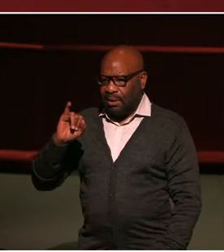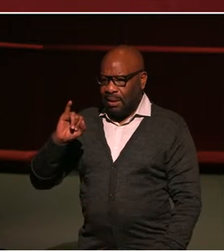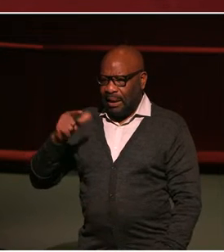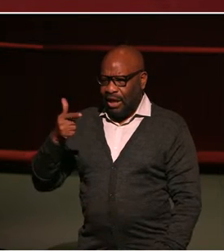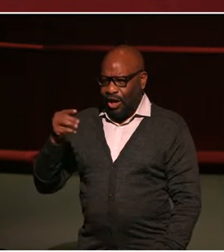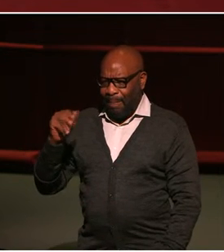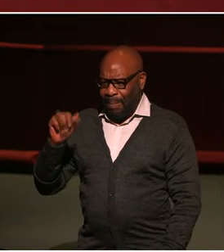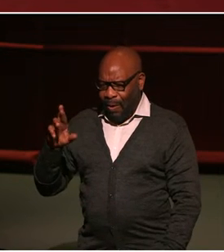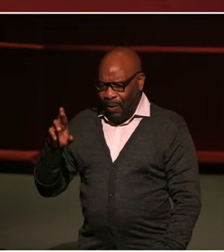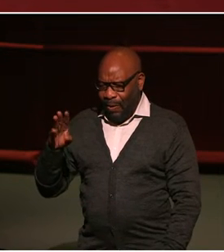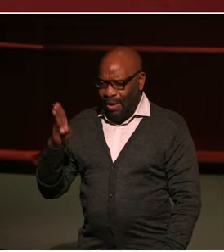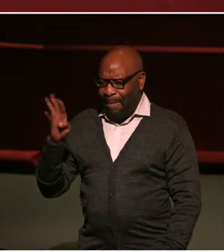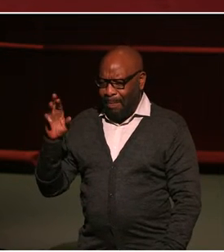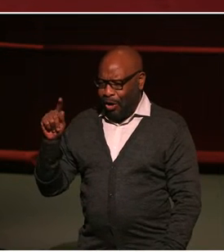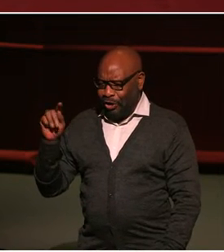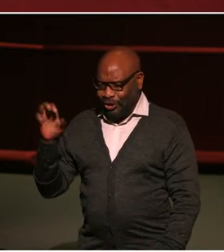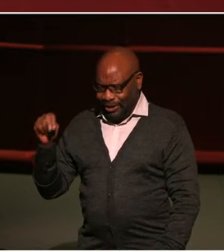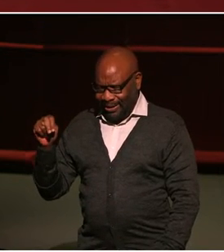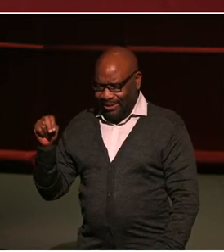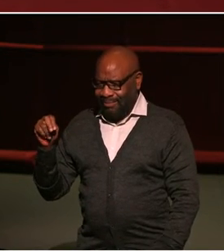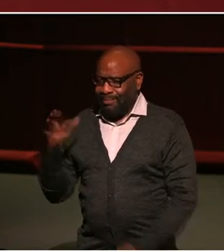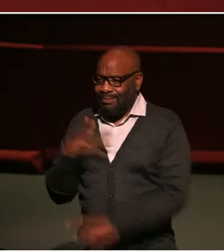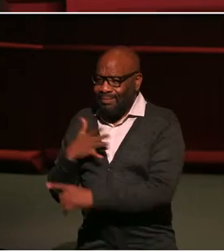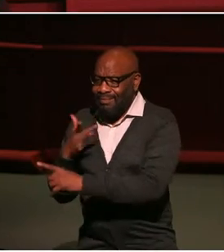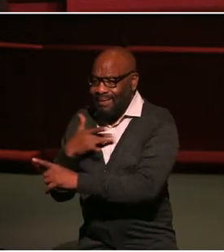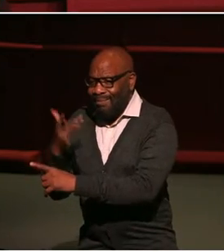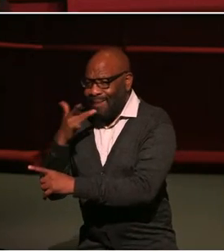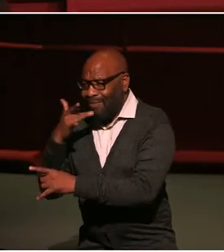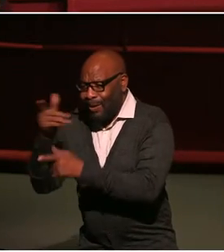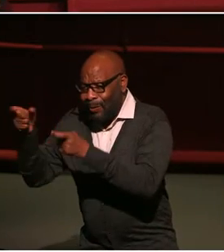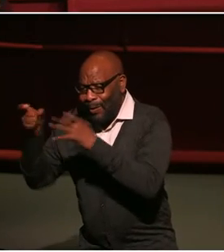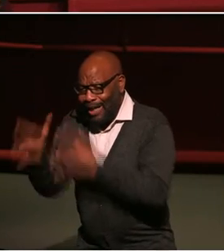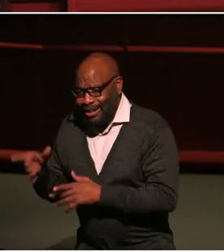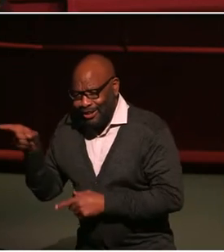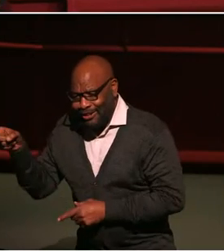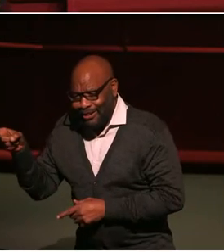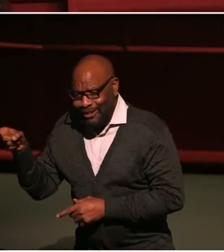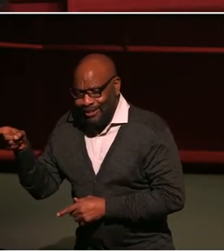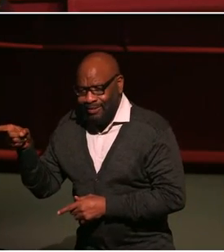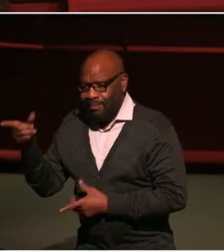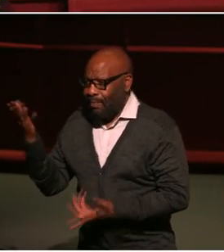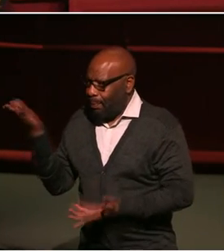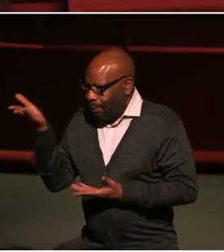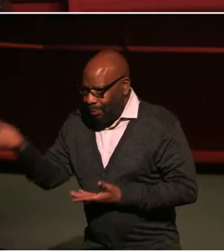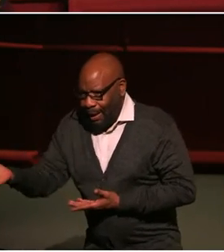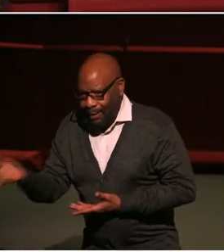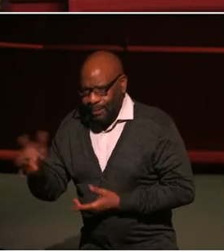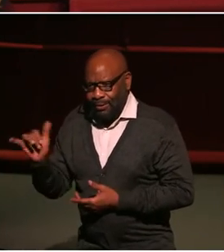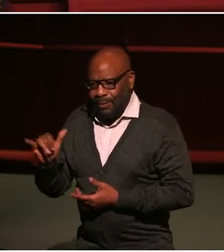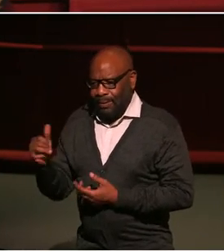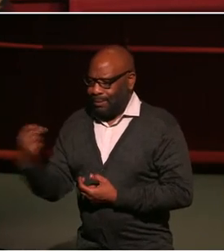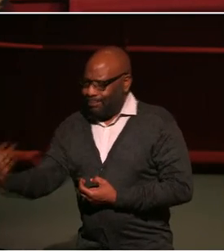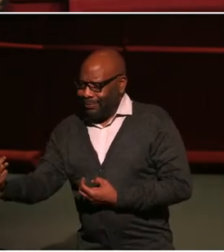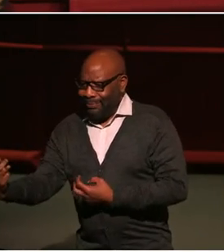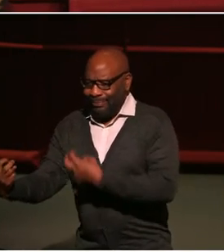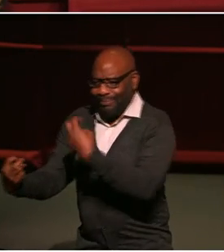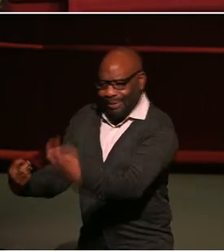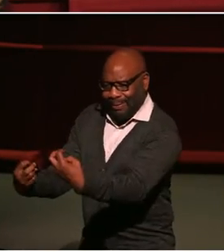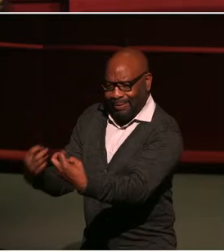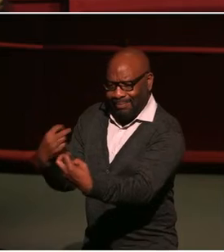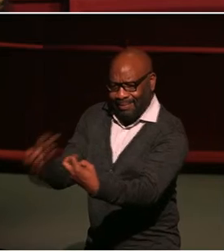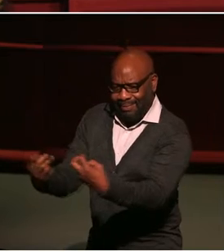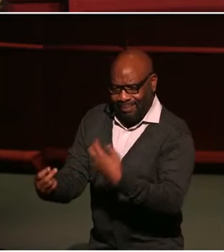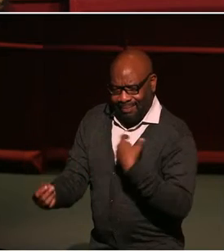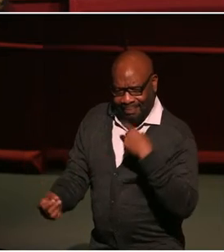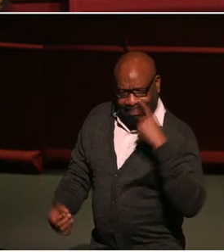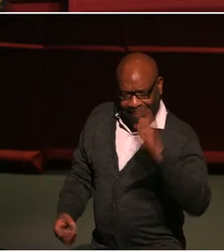Ah. So anyway, I got up to the podium